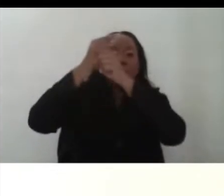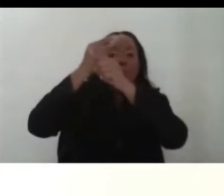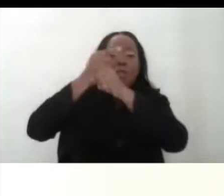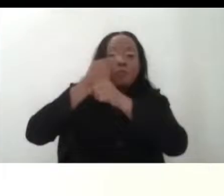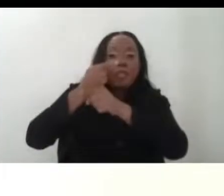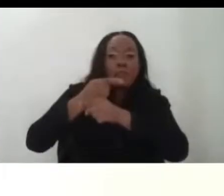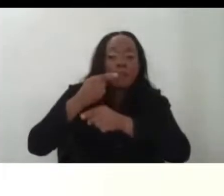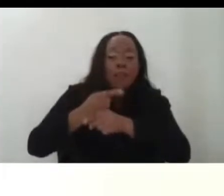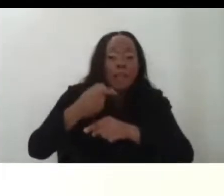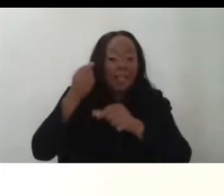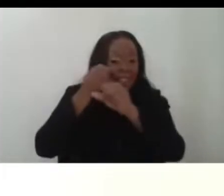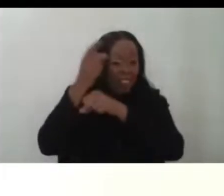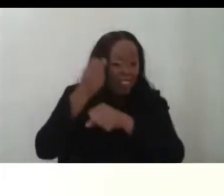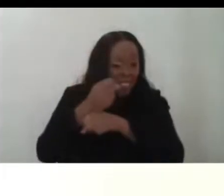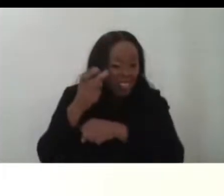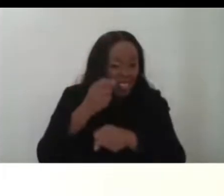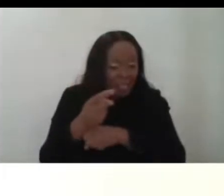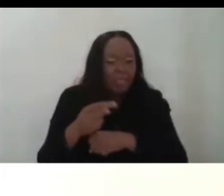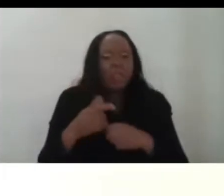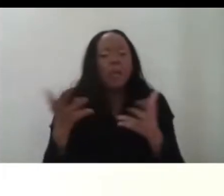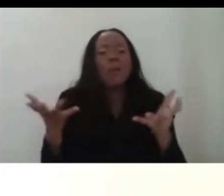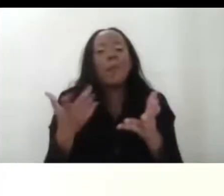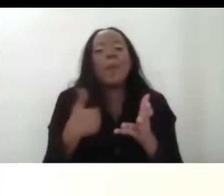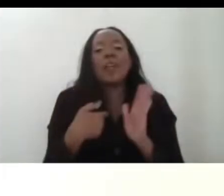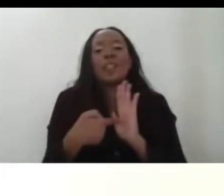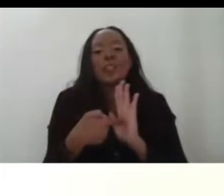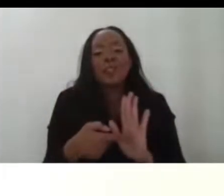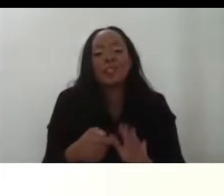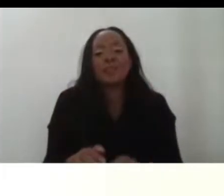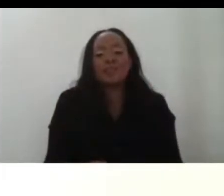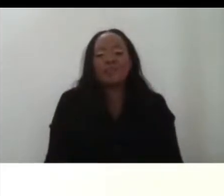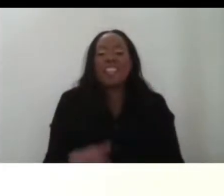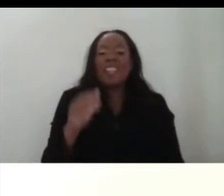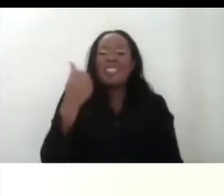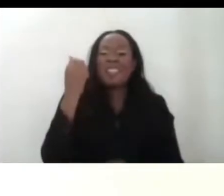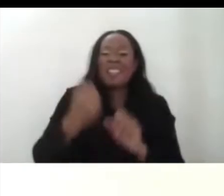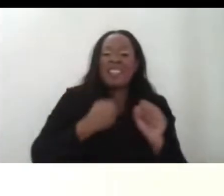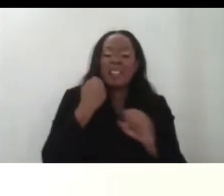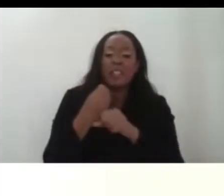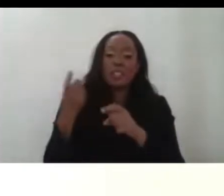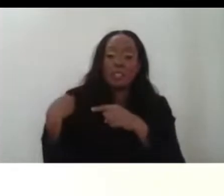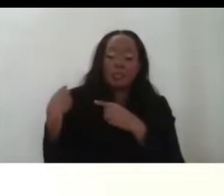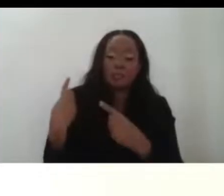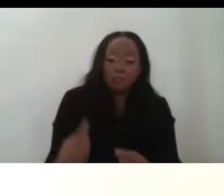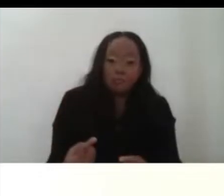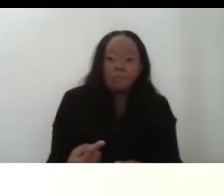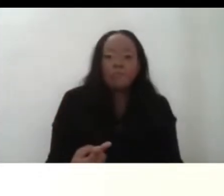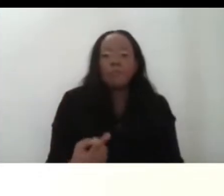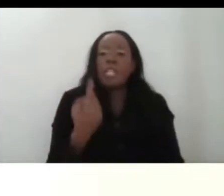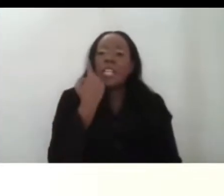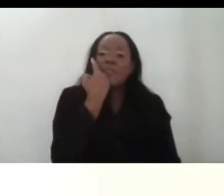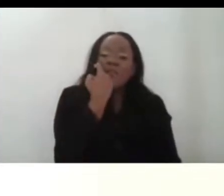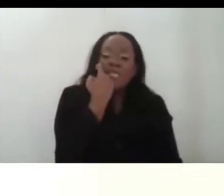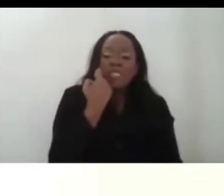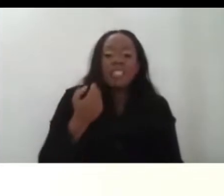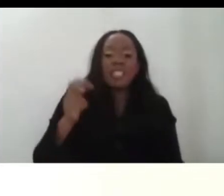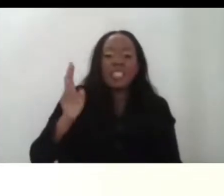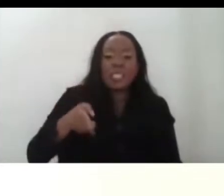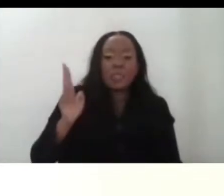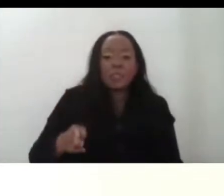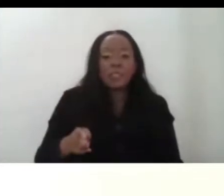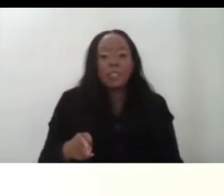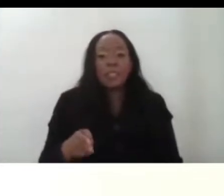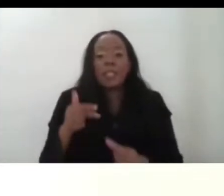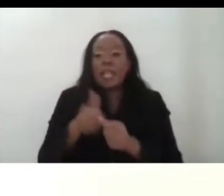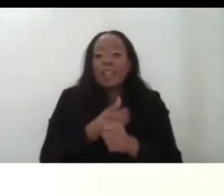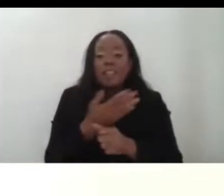you, I'm showing you over the past 10 years, especially, very recent history, memory, what's actually been happening in our